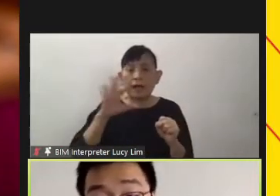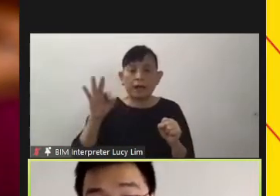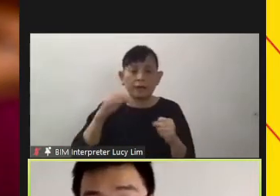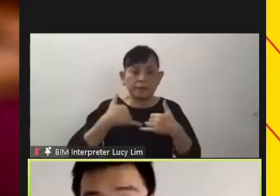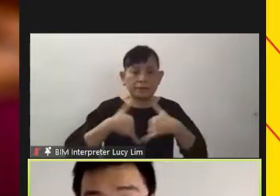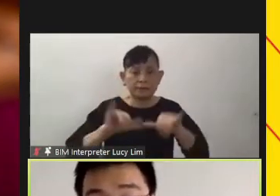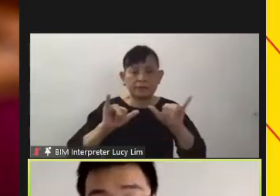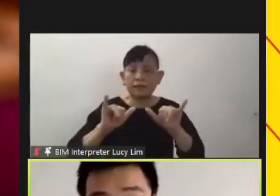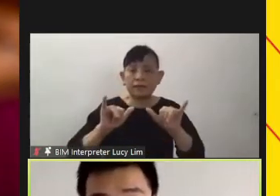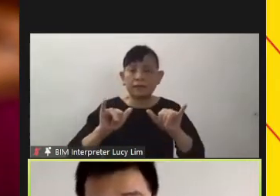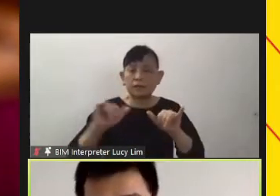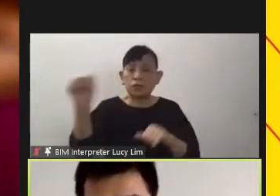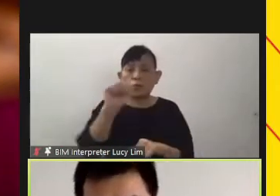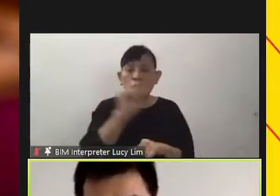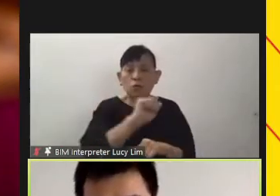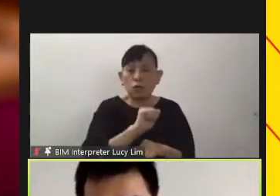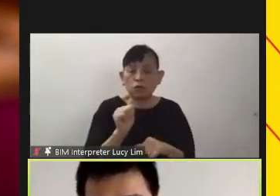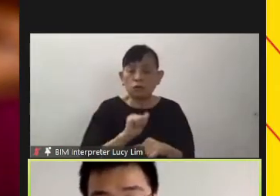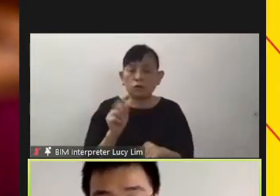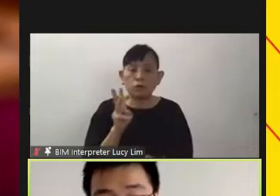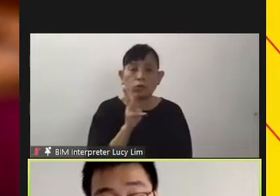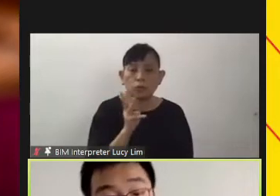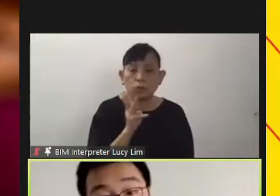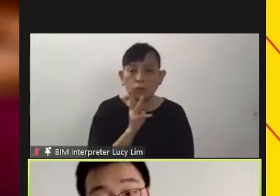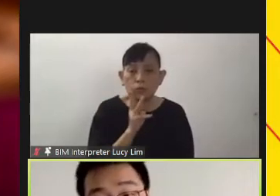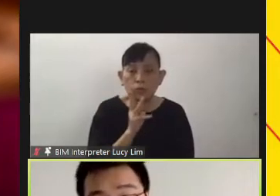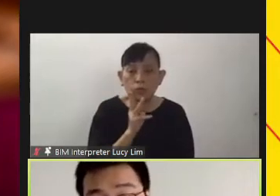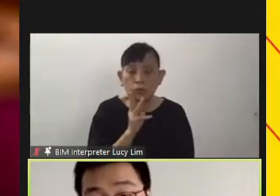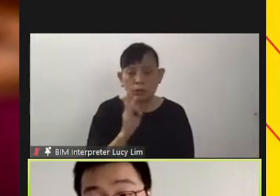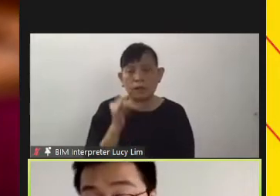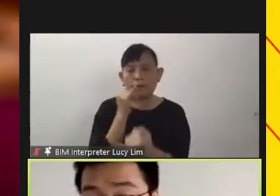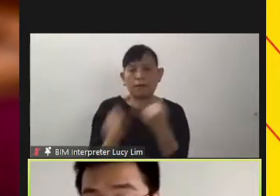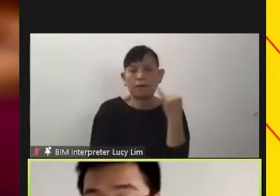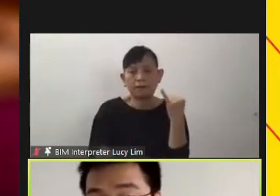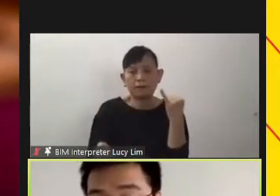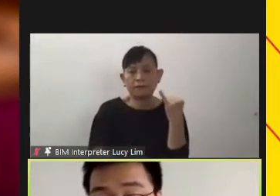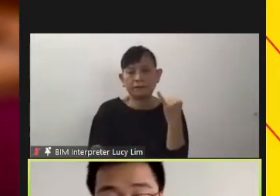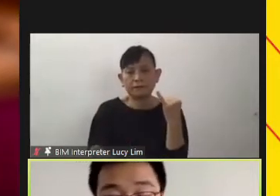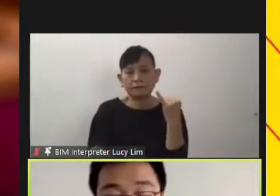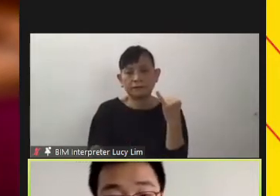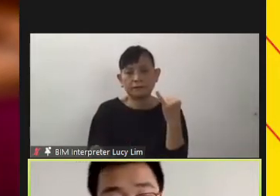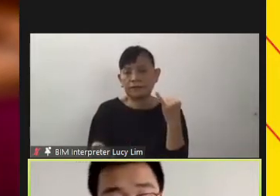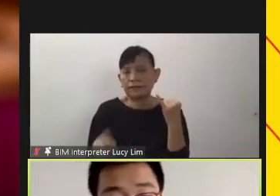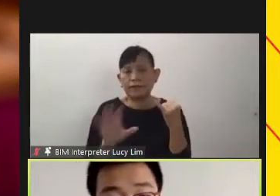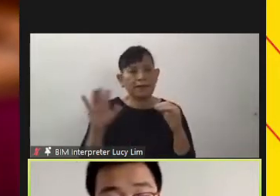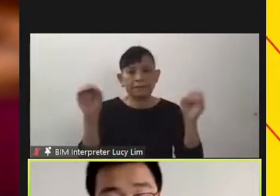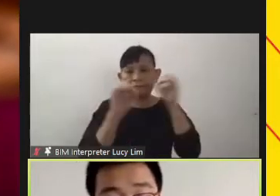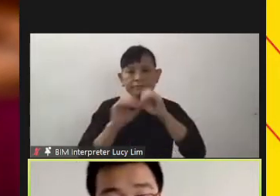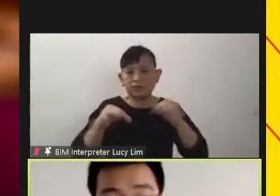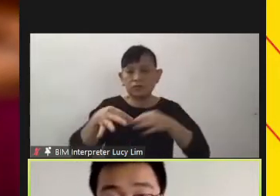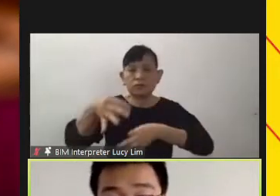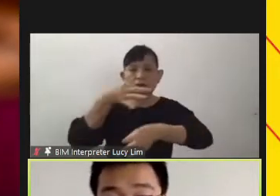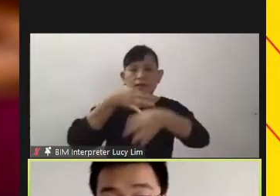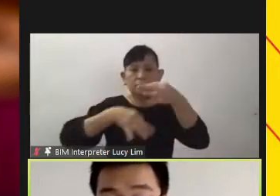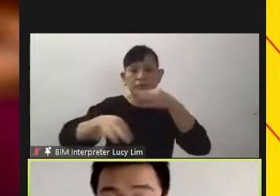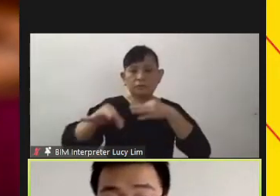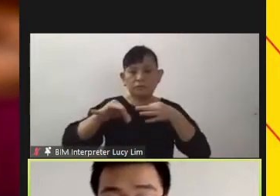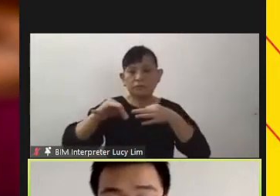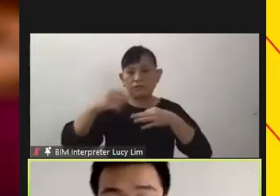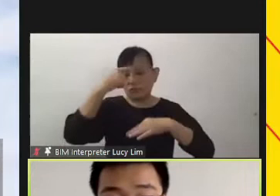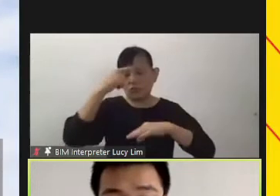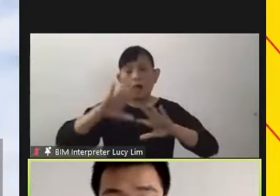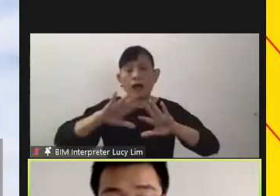Wash it with water is the final solution. And there's no substitute for all this thorough